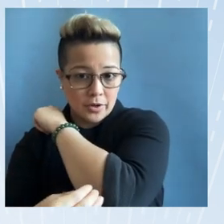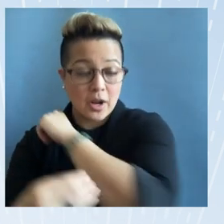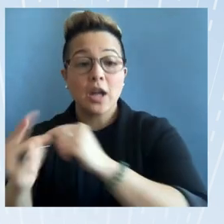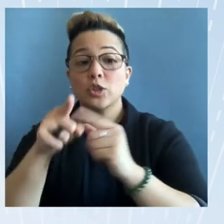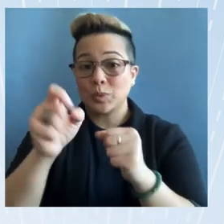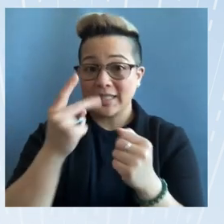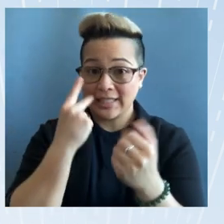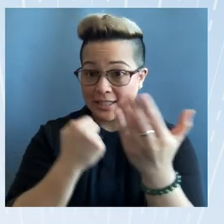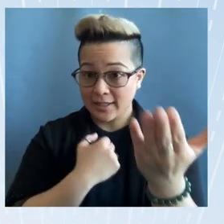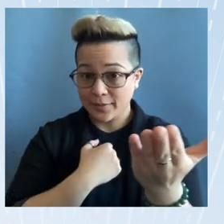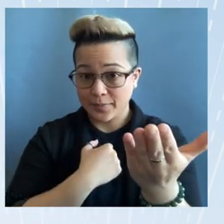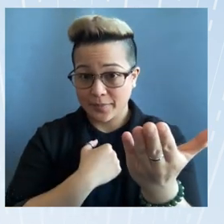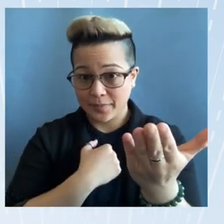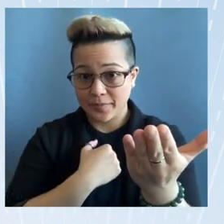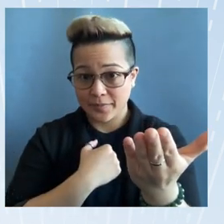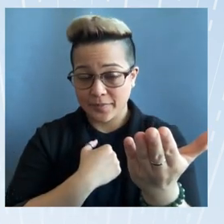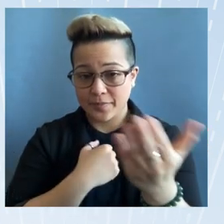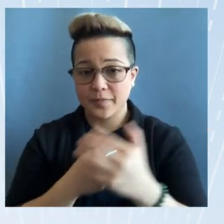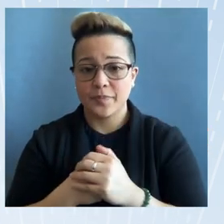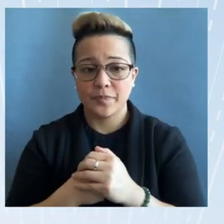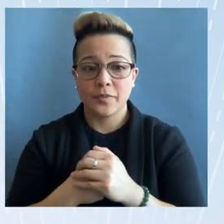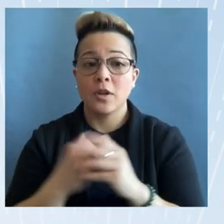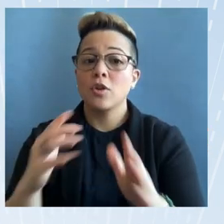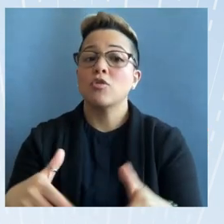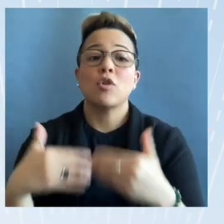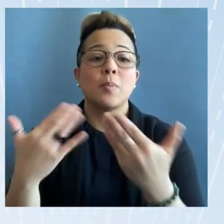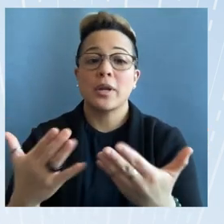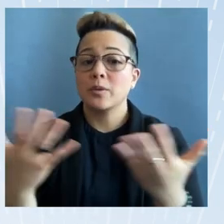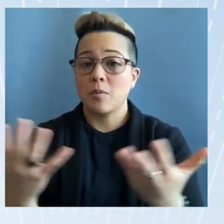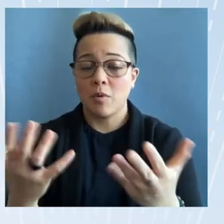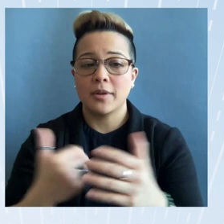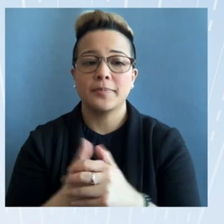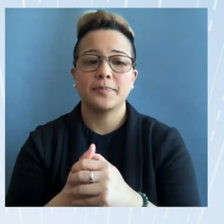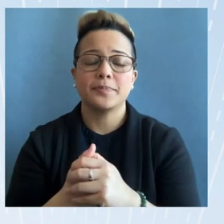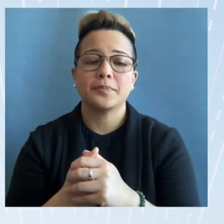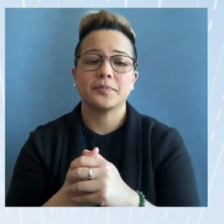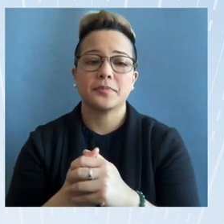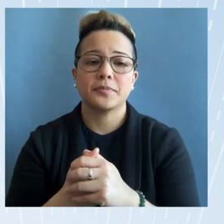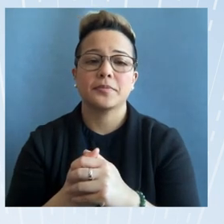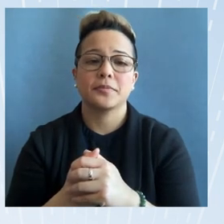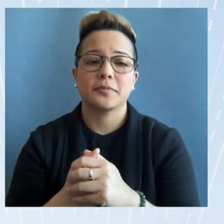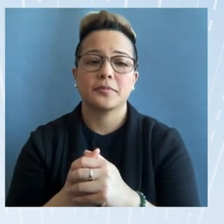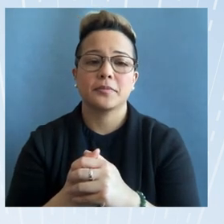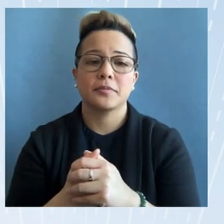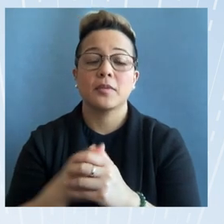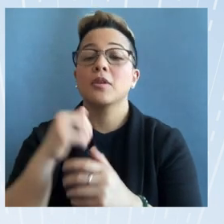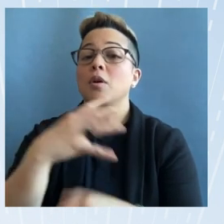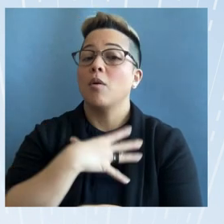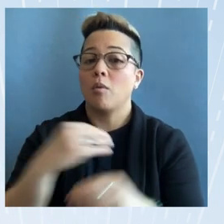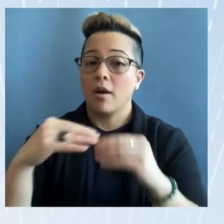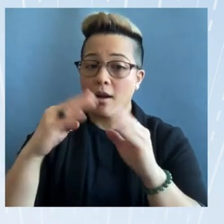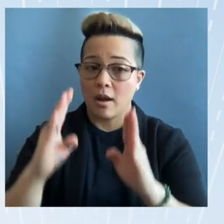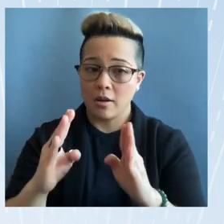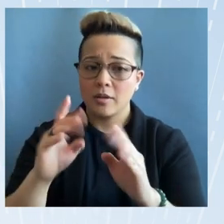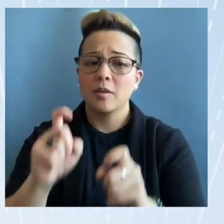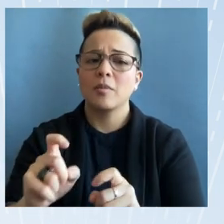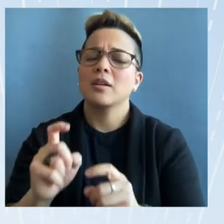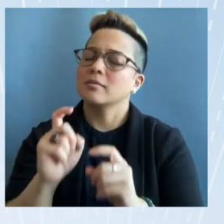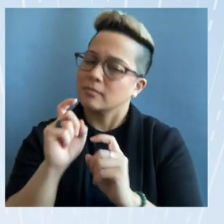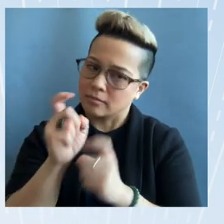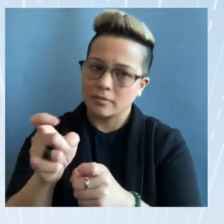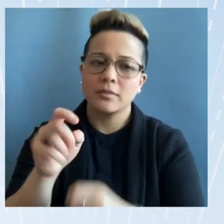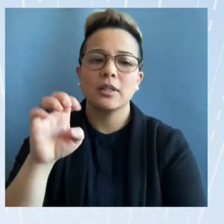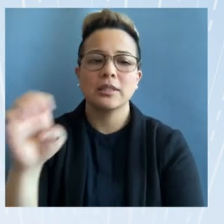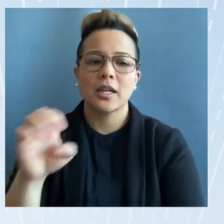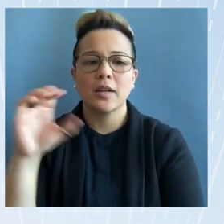see, our recommendation is to that the White House issue an executive order that gives